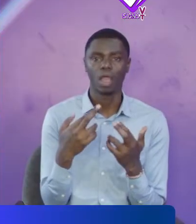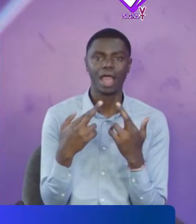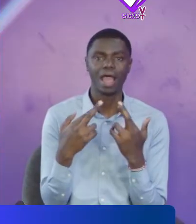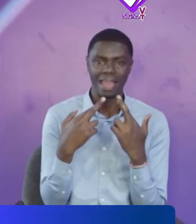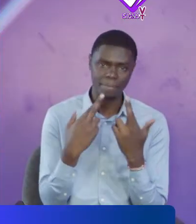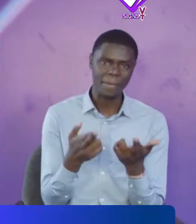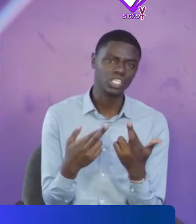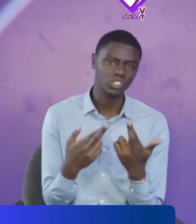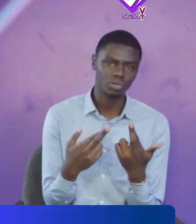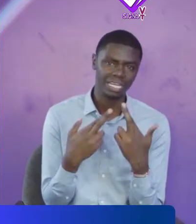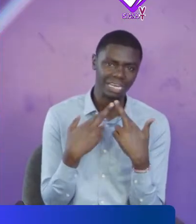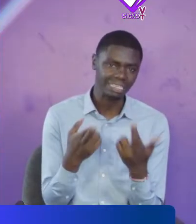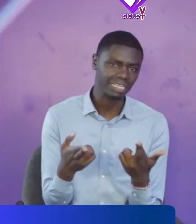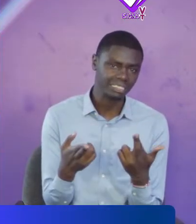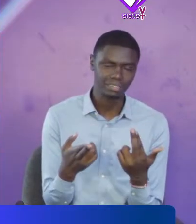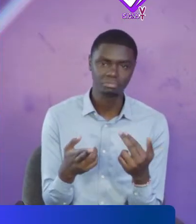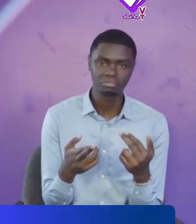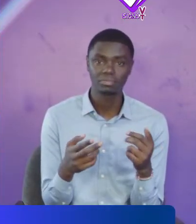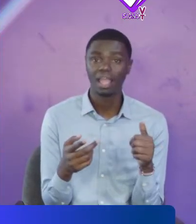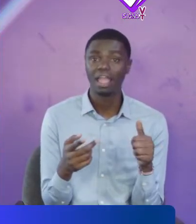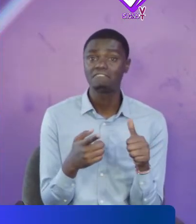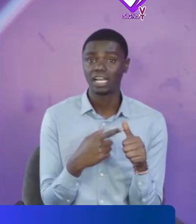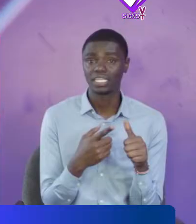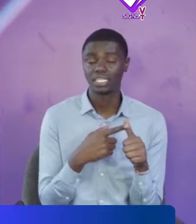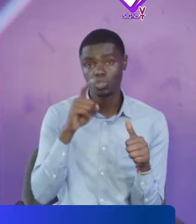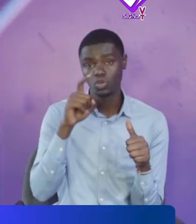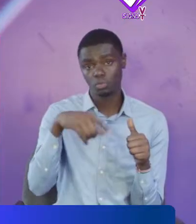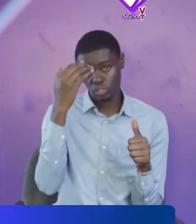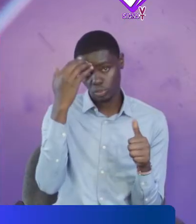are the consequences? First, you have to know that